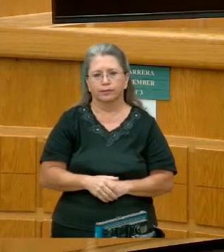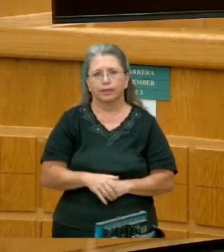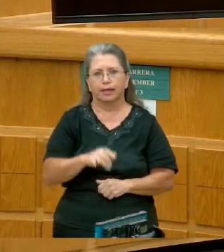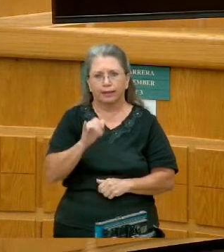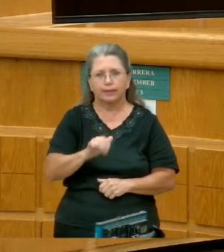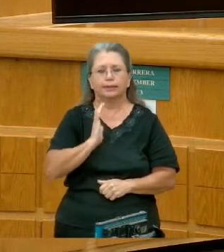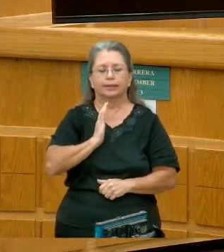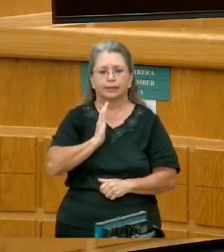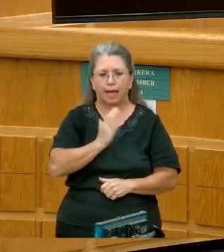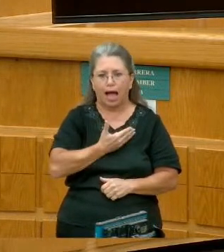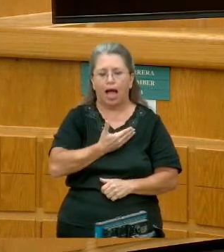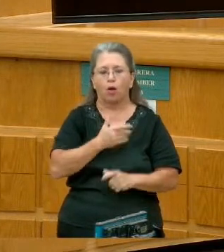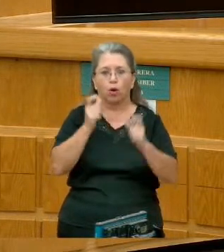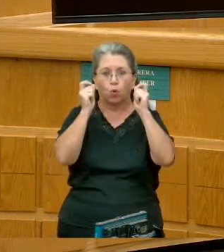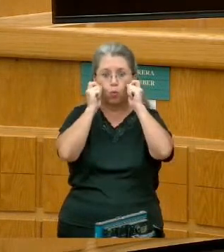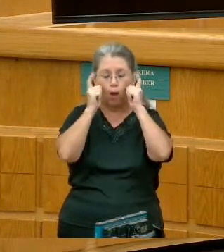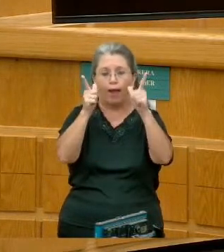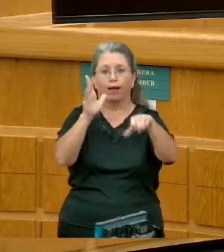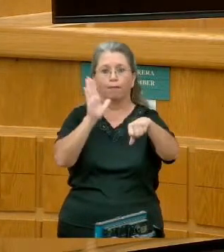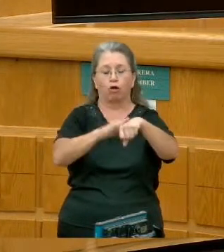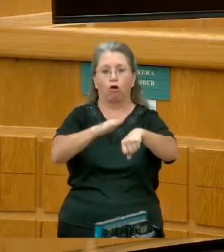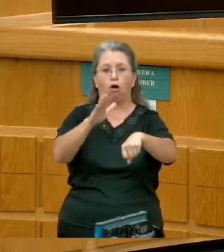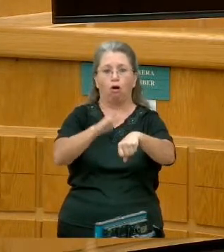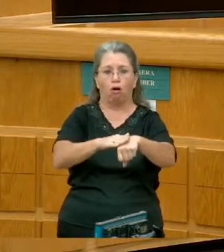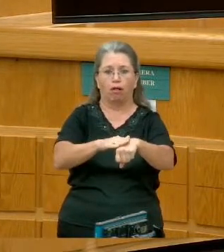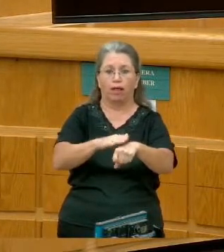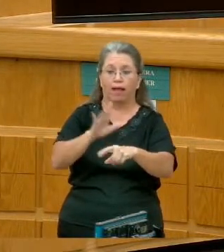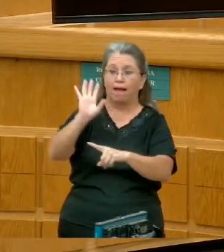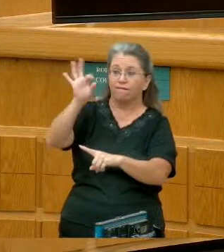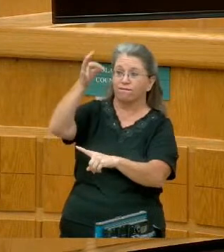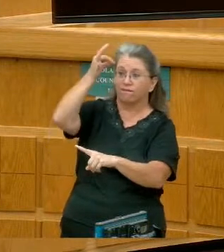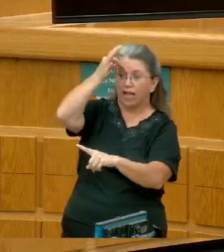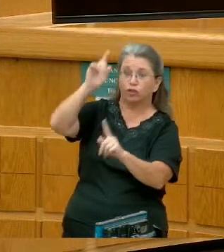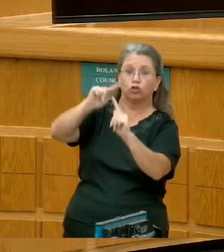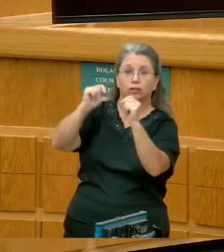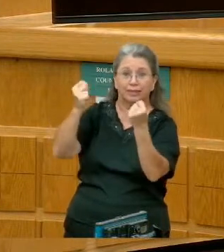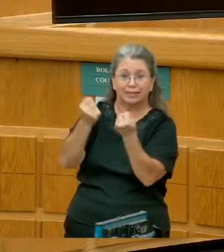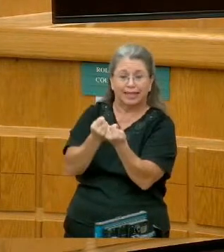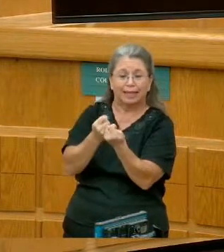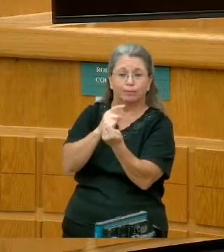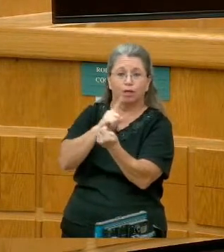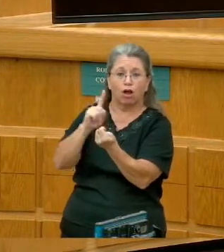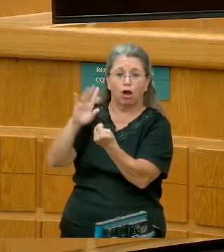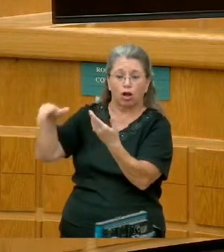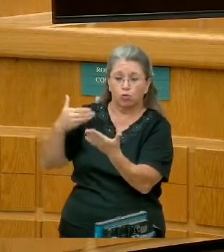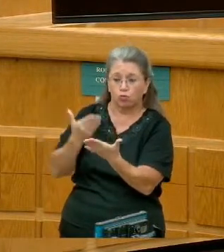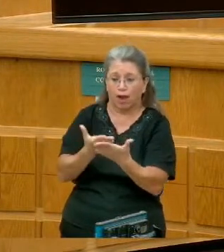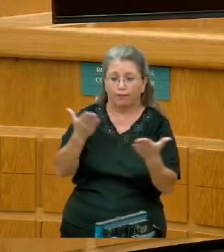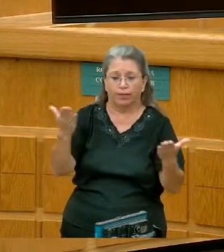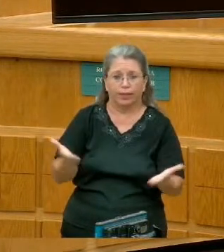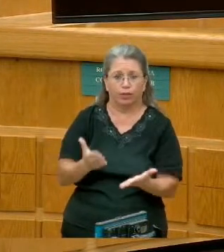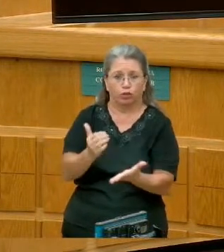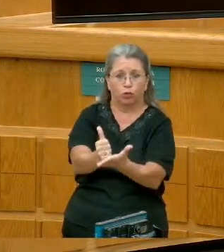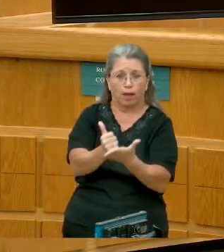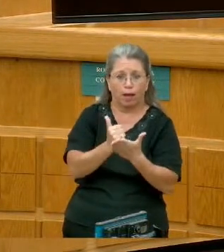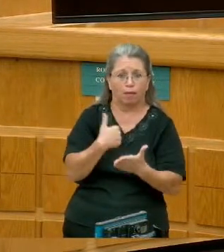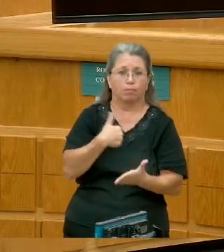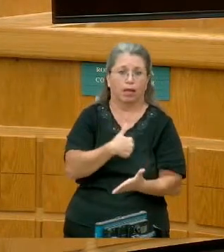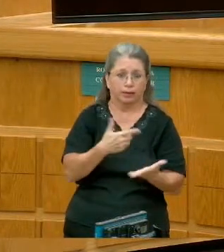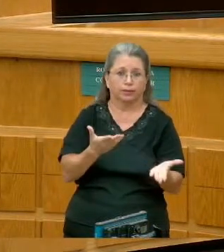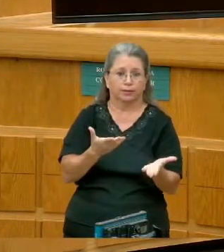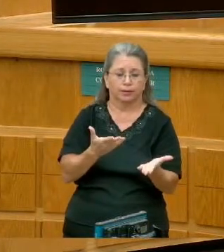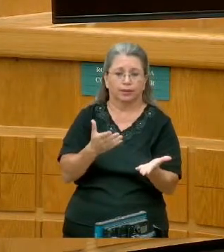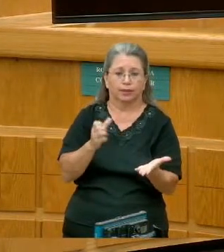This is our wake-up call. These federal teams coming here is our wake-up call. And so I must tell you that this weekend I